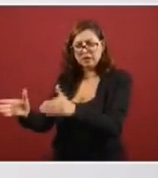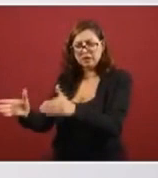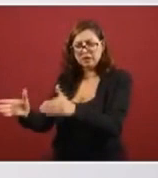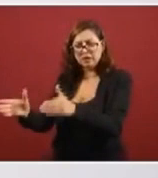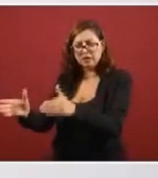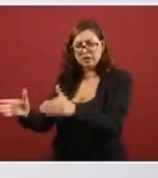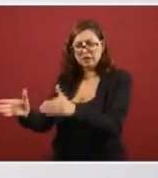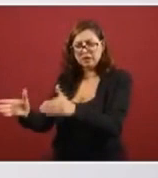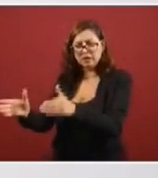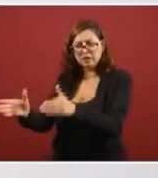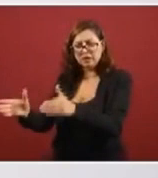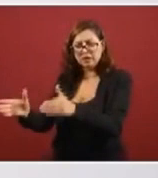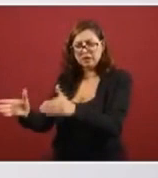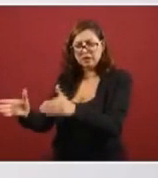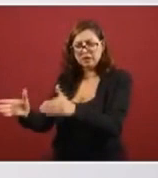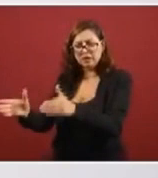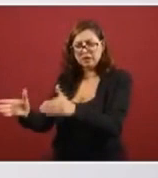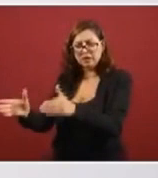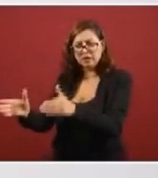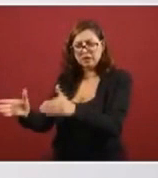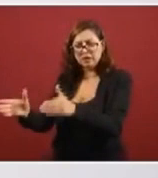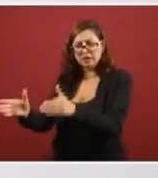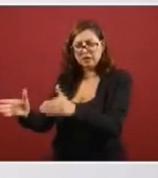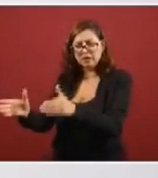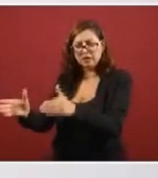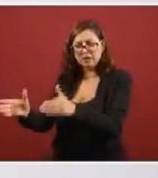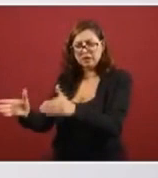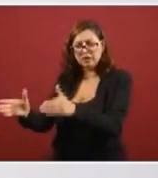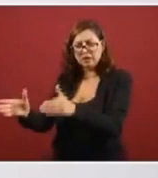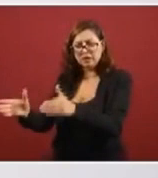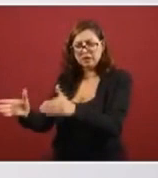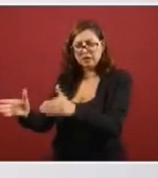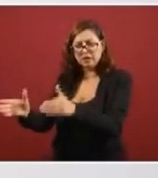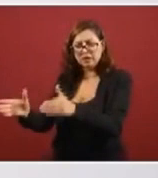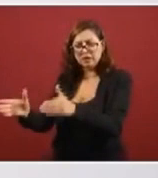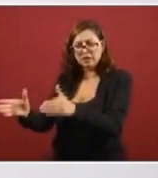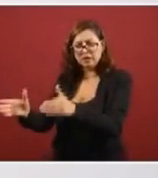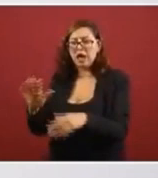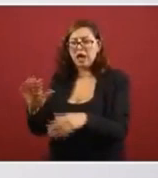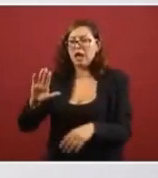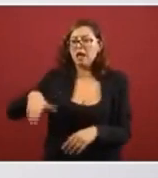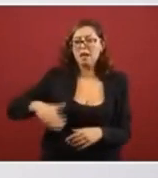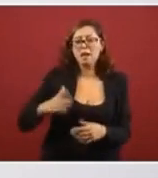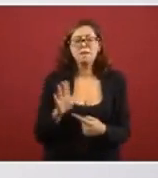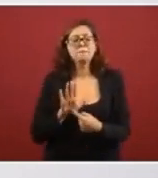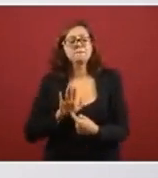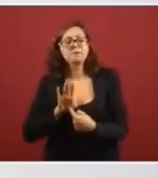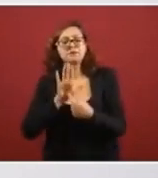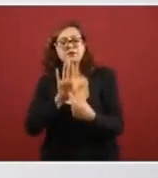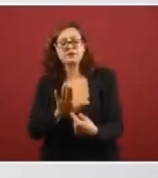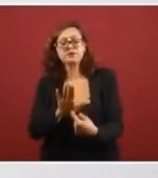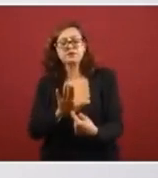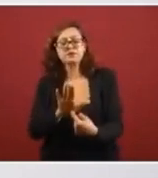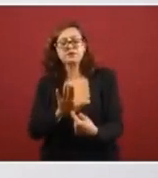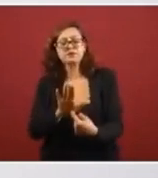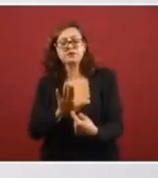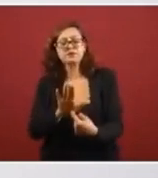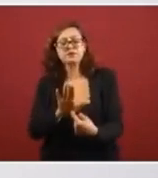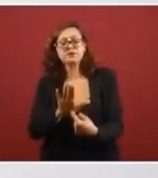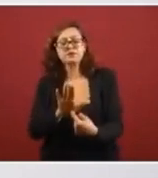and this is demonstrated by the recent intervention that was demonstrated by